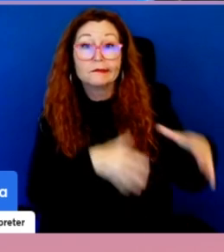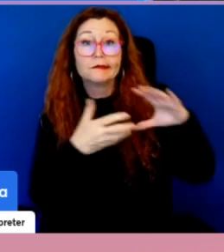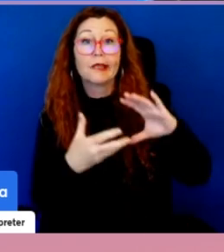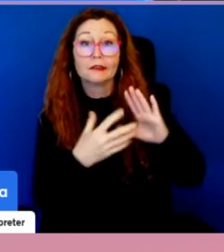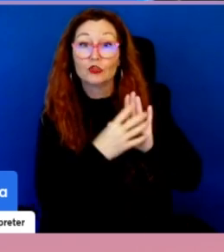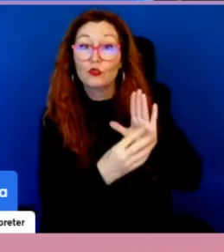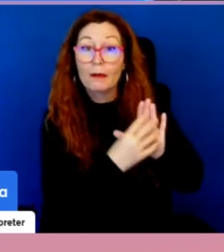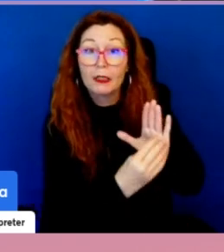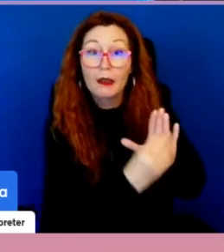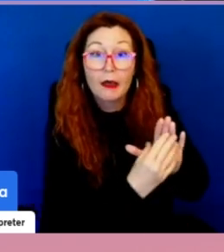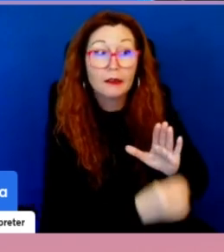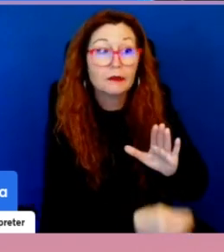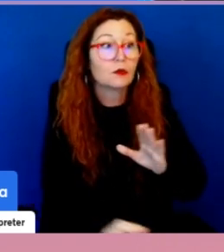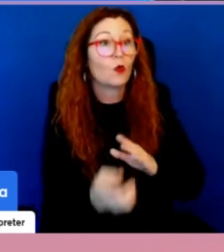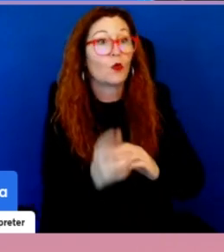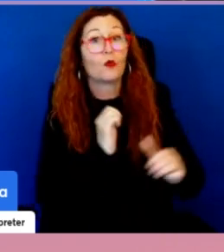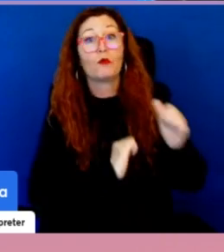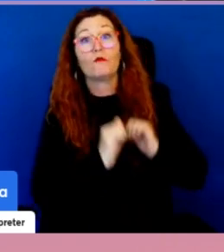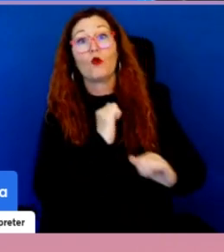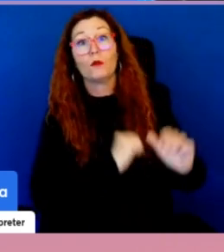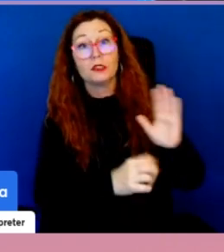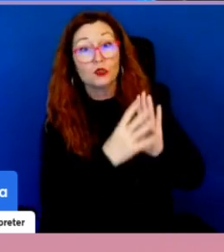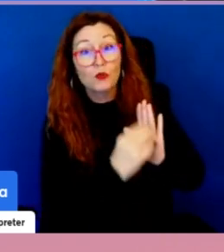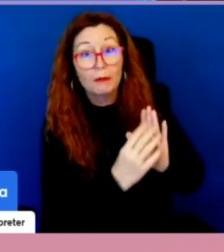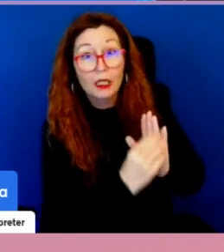replicas. So that helps address that concern as well.